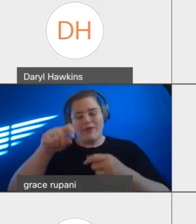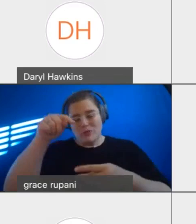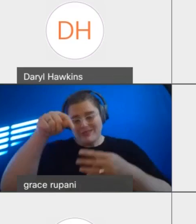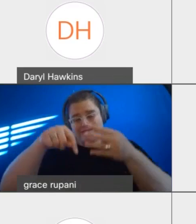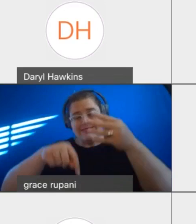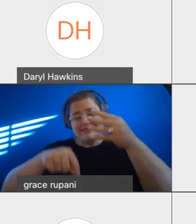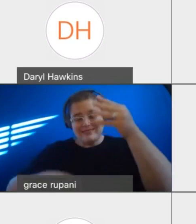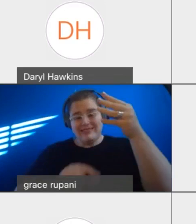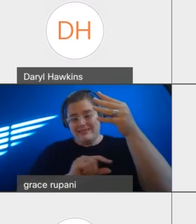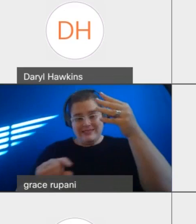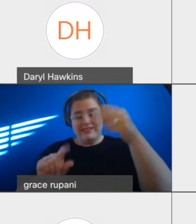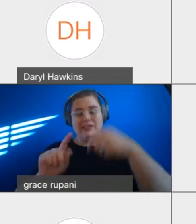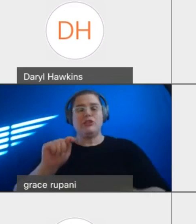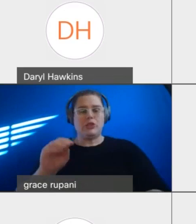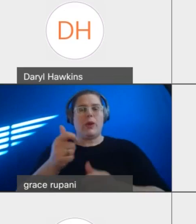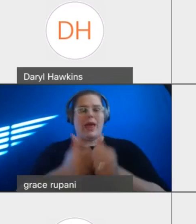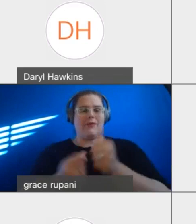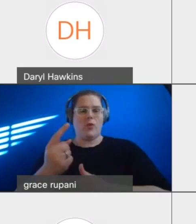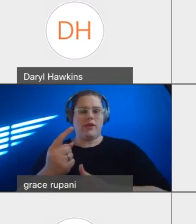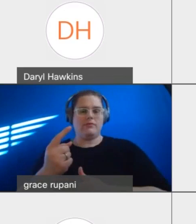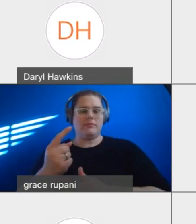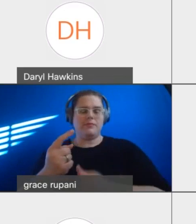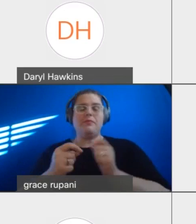When you first open up the drop box,